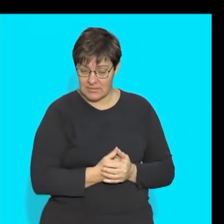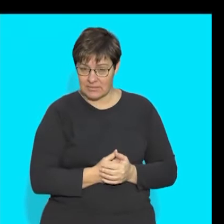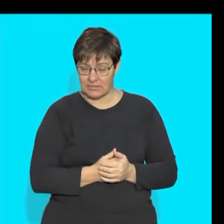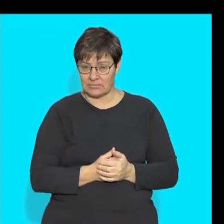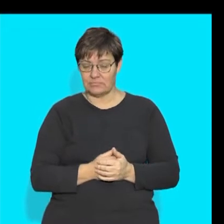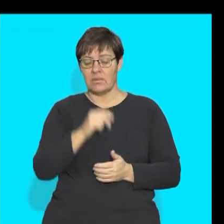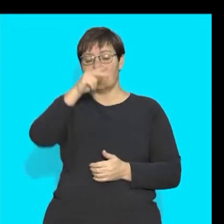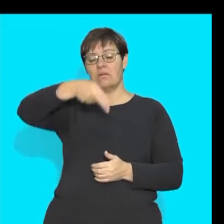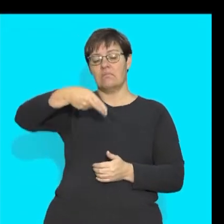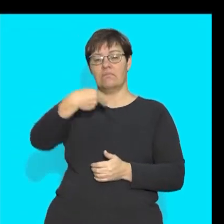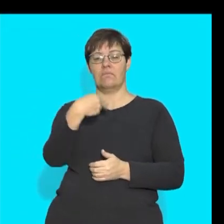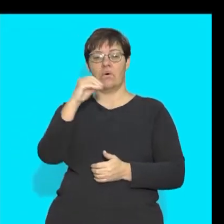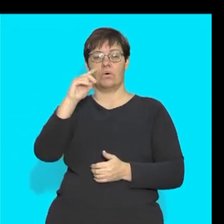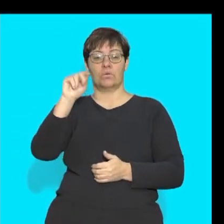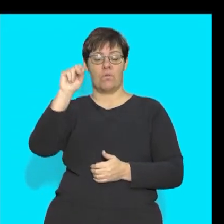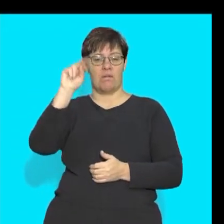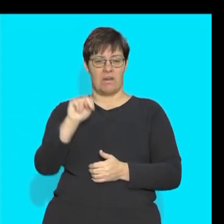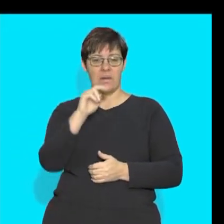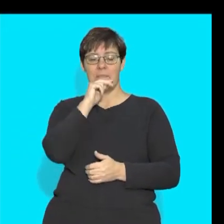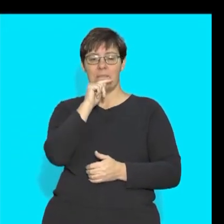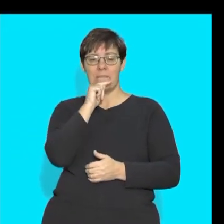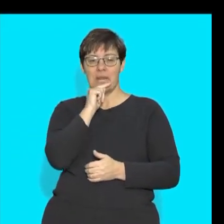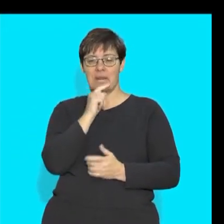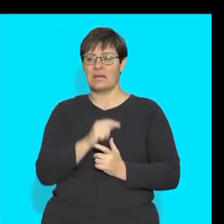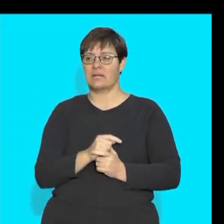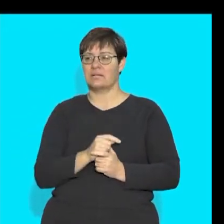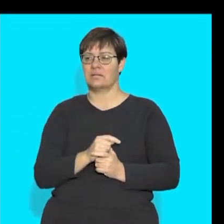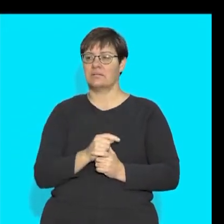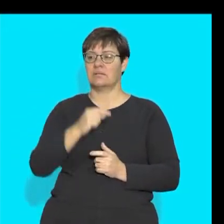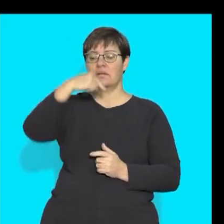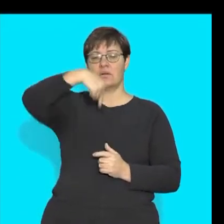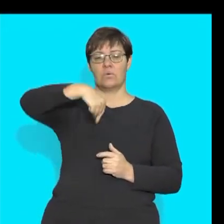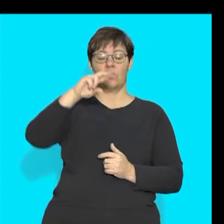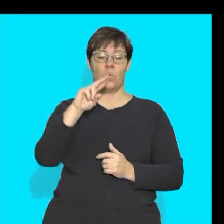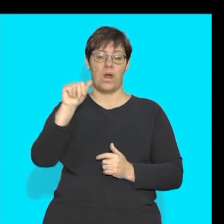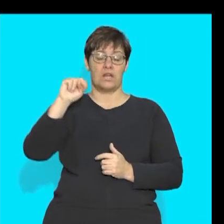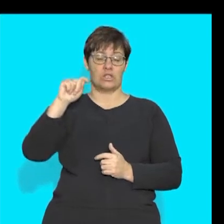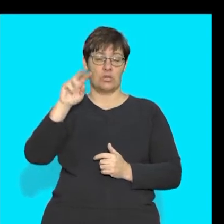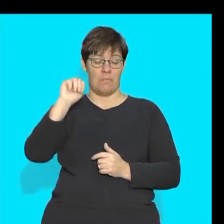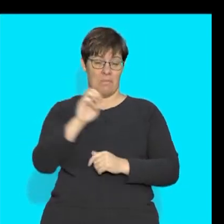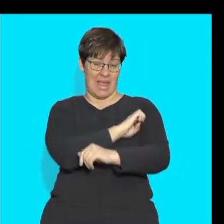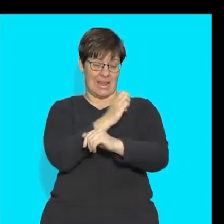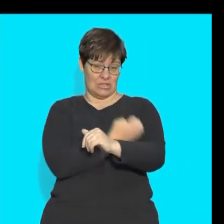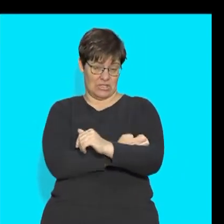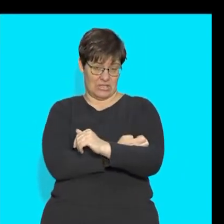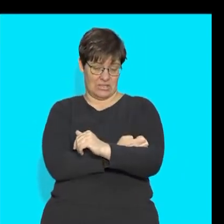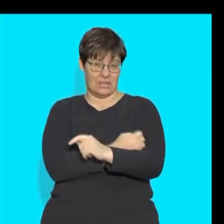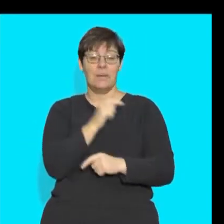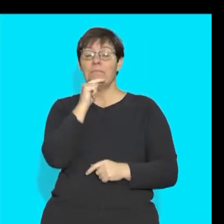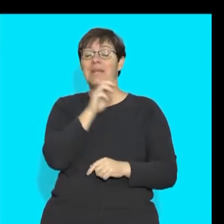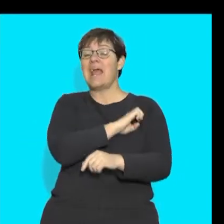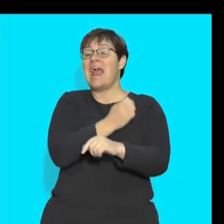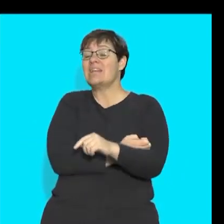A photon is the name given to a quantum of energy when the energy is